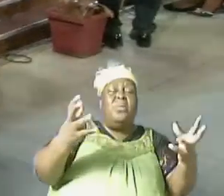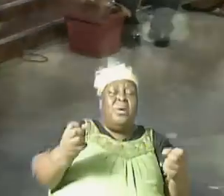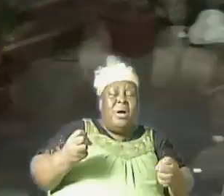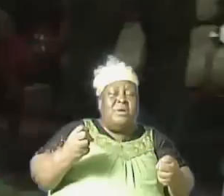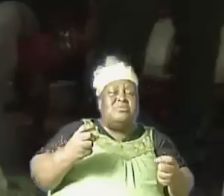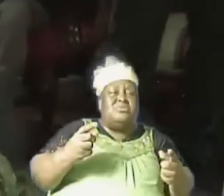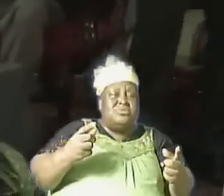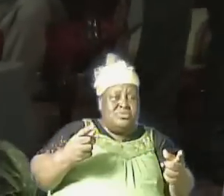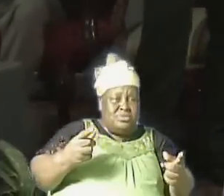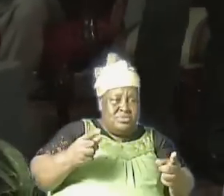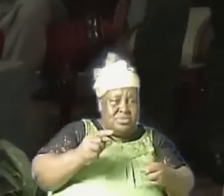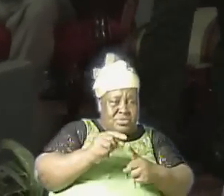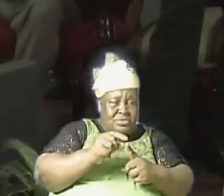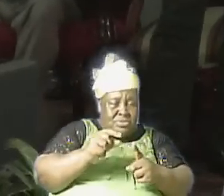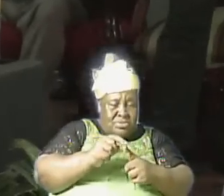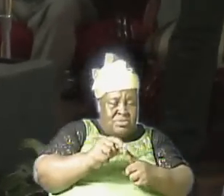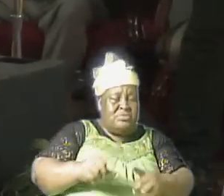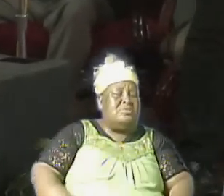fulfill.